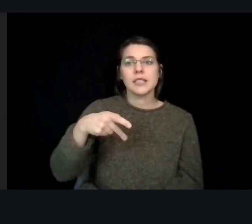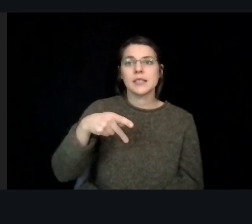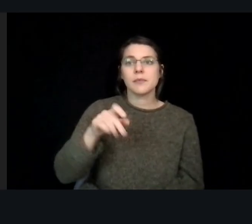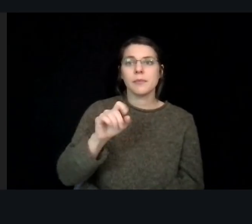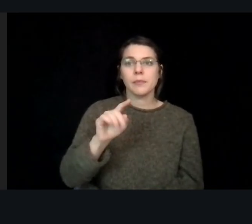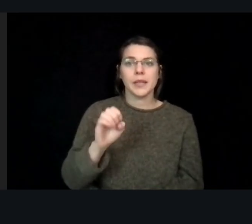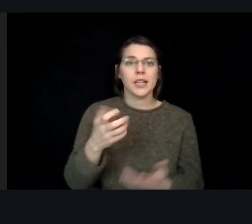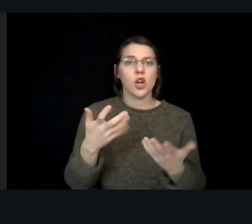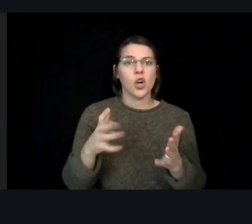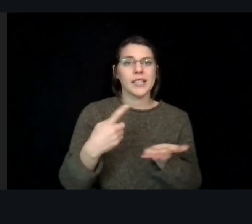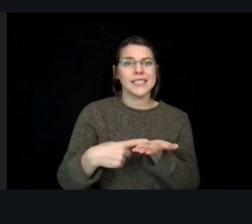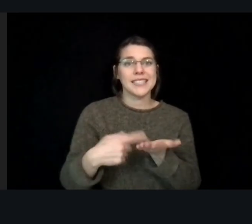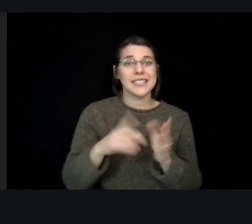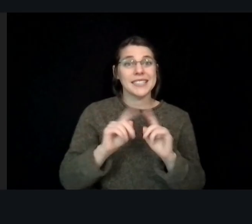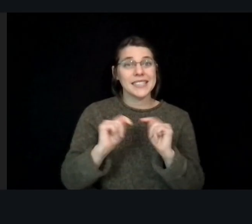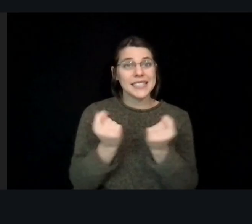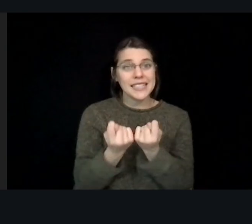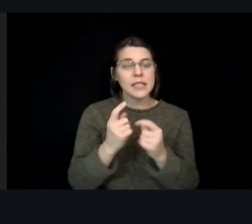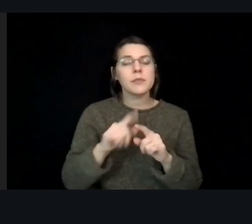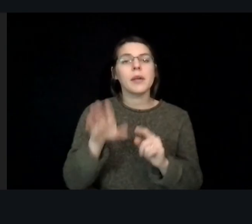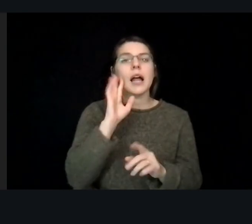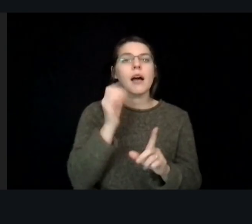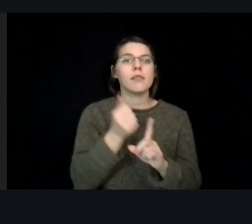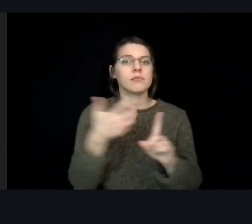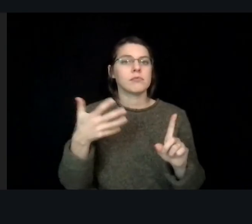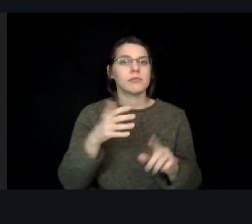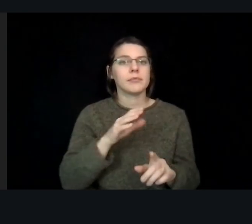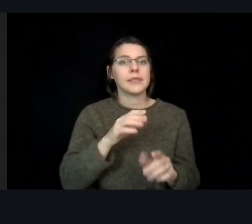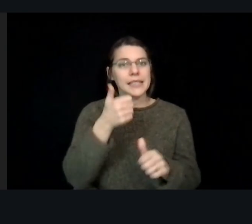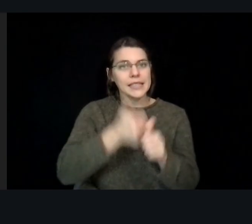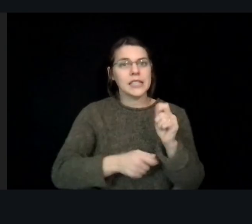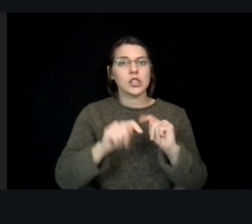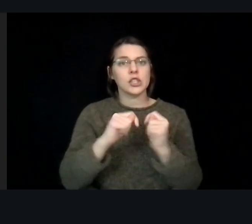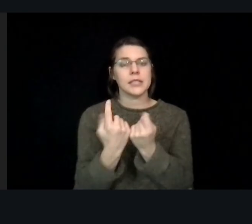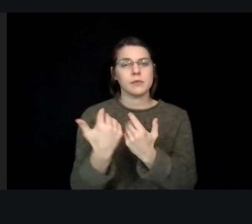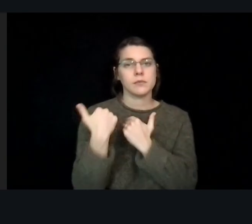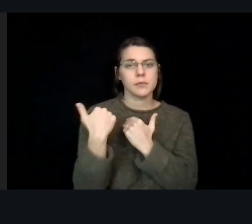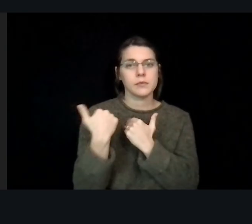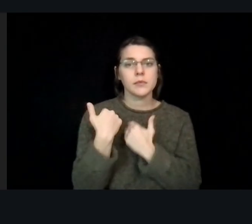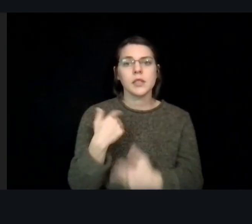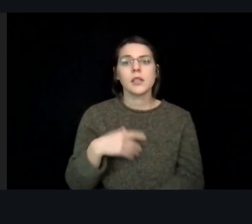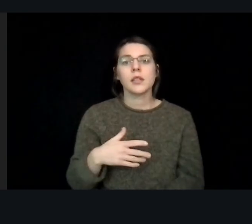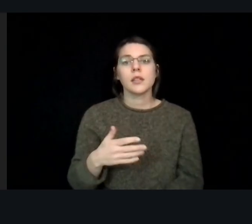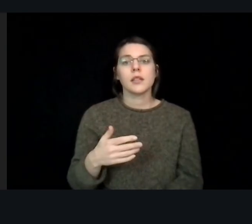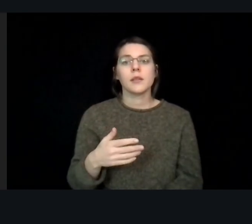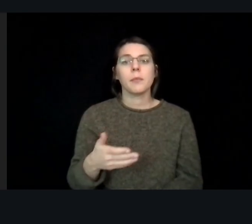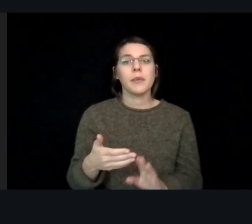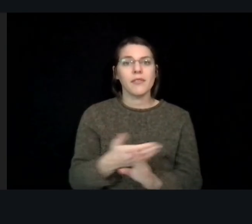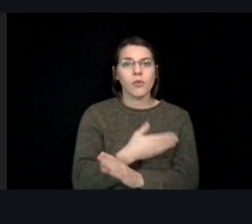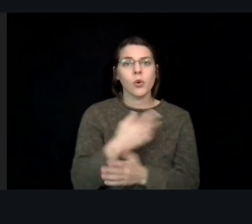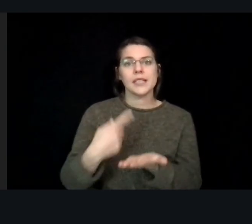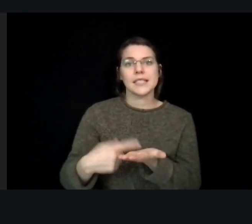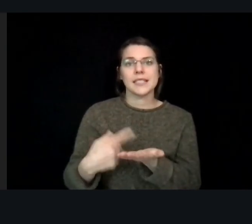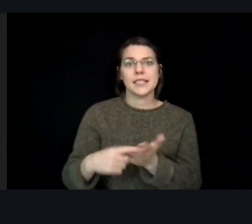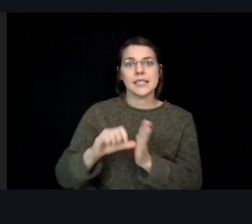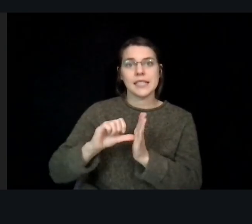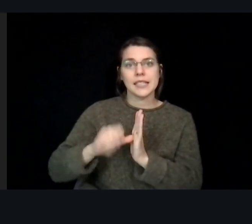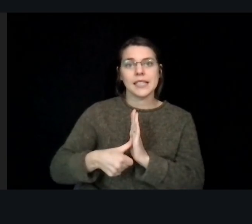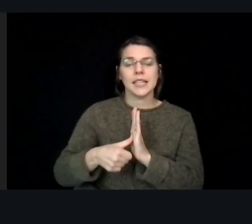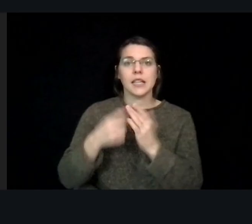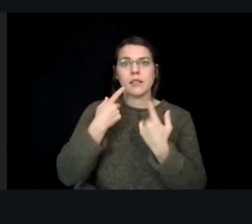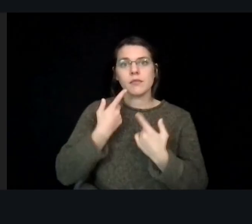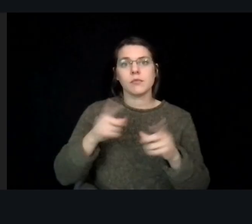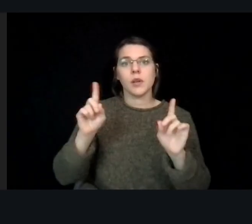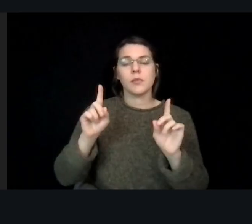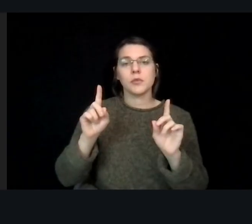of the work that those teams do generally before jumping into, as I mentioned, those key accomplishments with that eye towards things that would have a